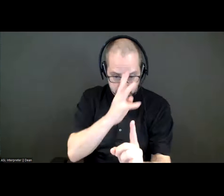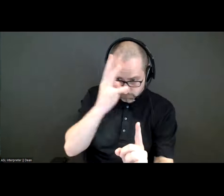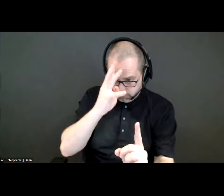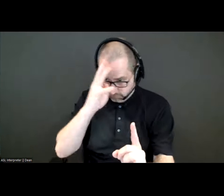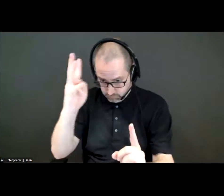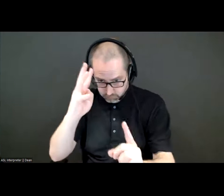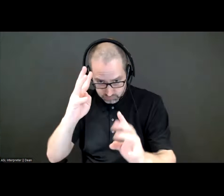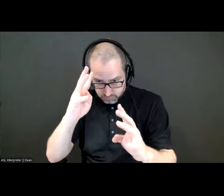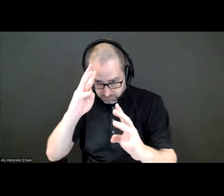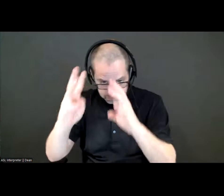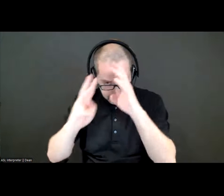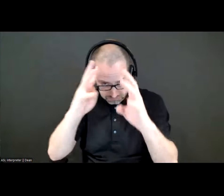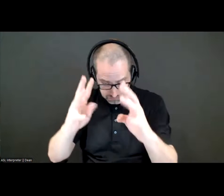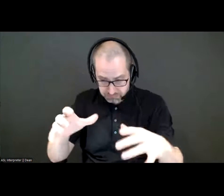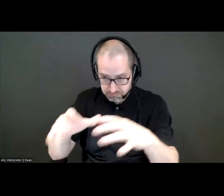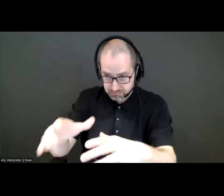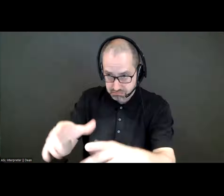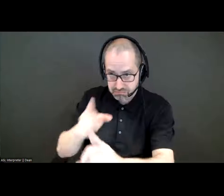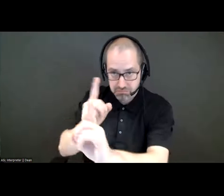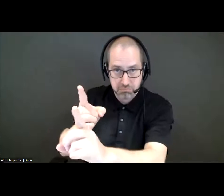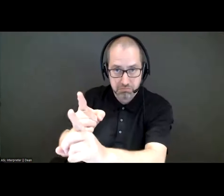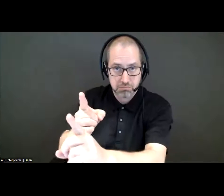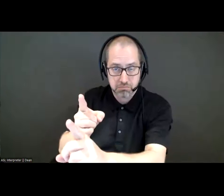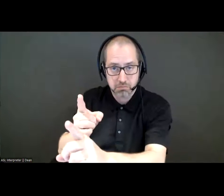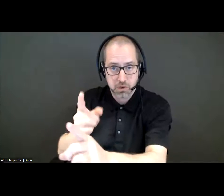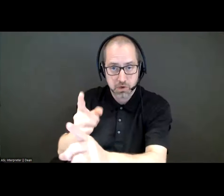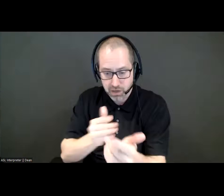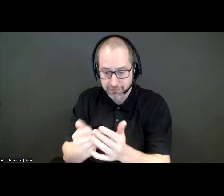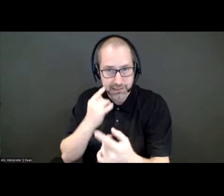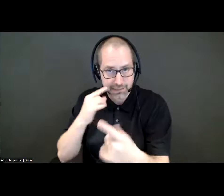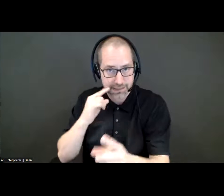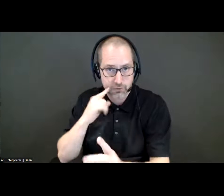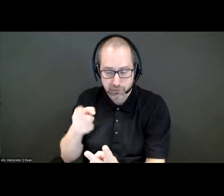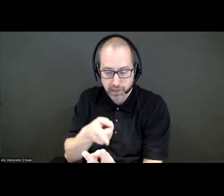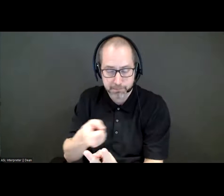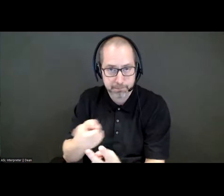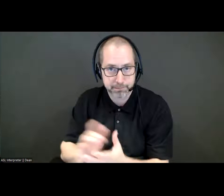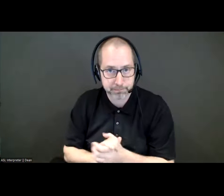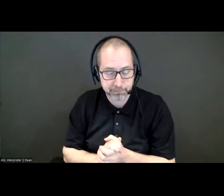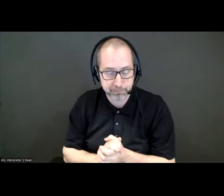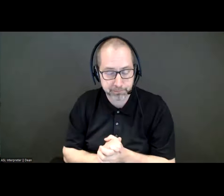them in terms of their goals and objectives, purpose and objectives.